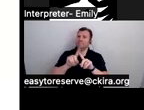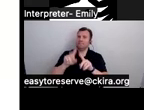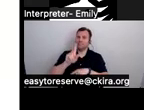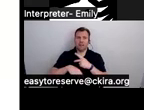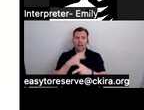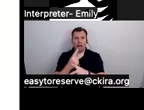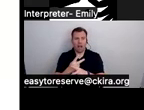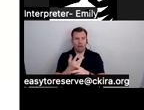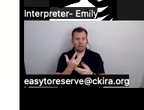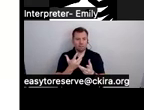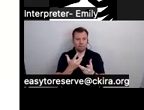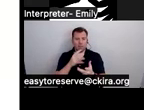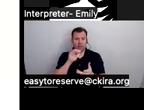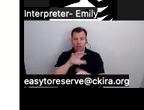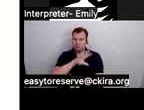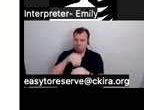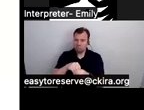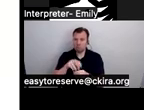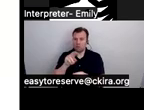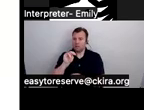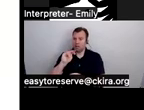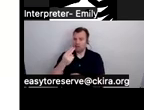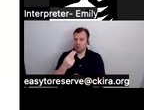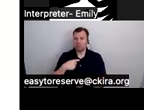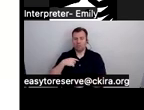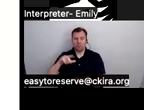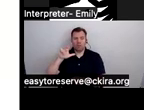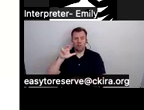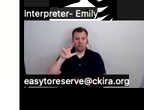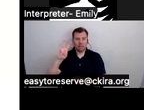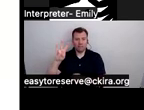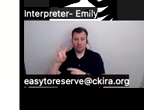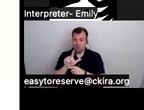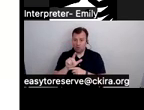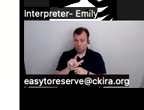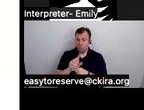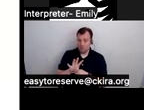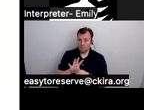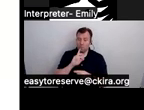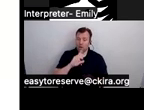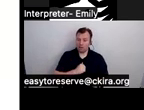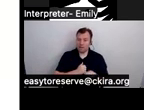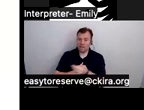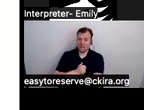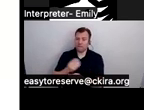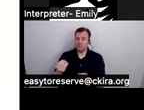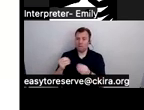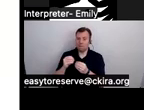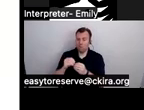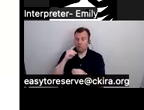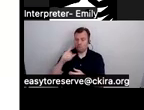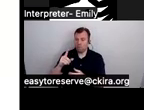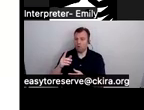that are at NIH. And of those 27 institutes, 24 of them actually fund extramural research. And